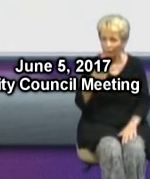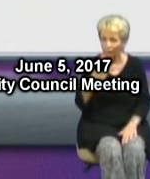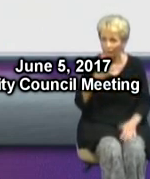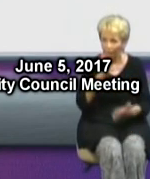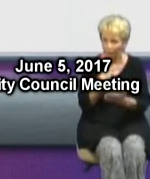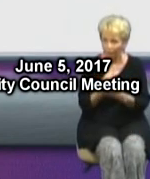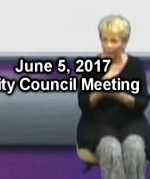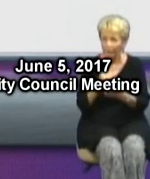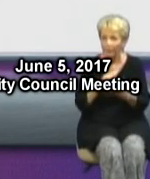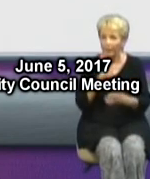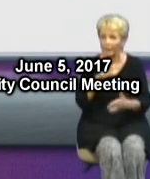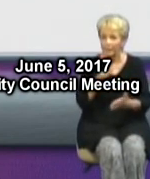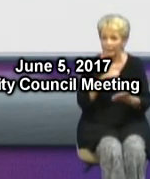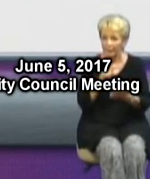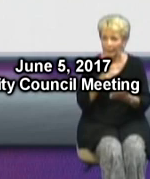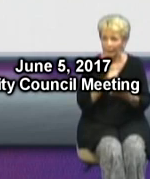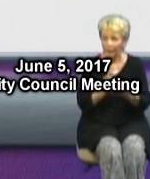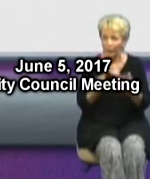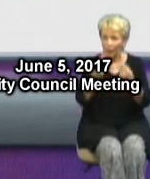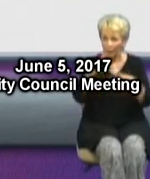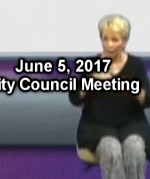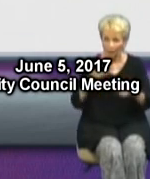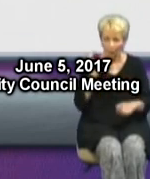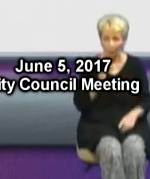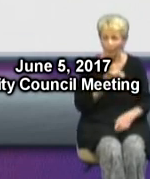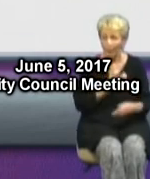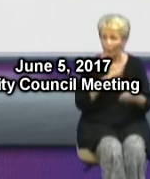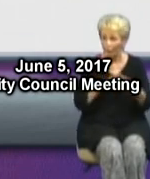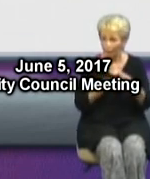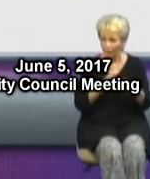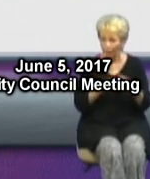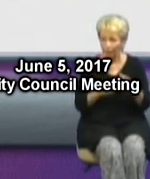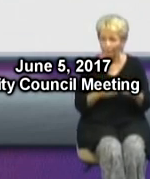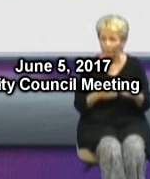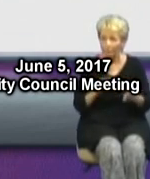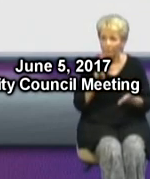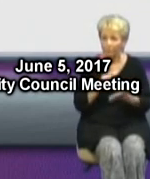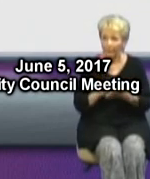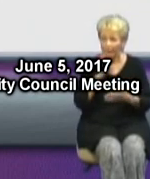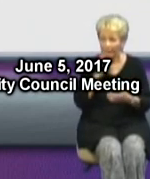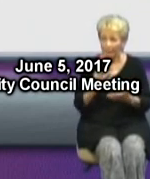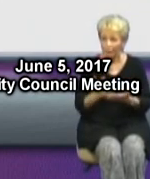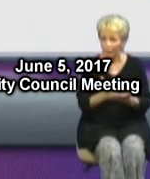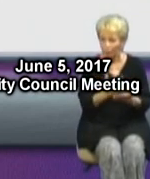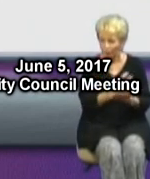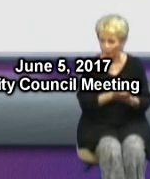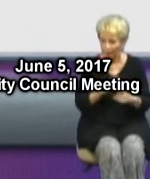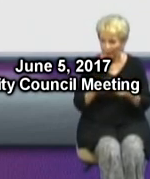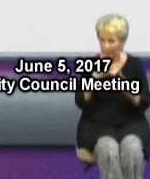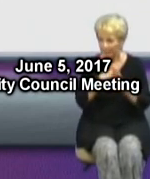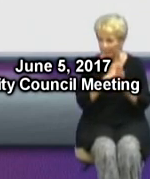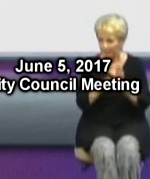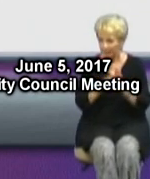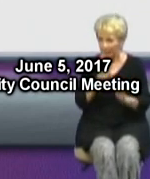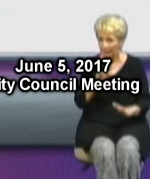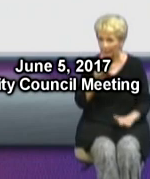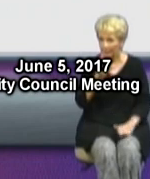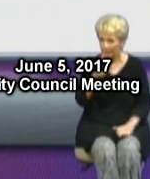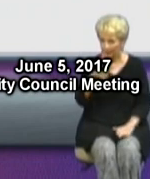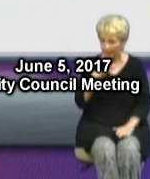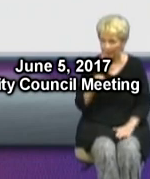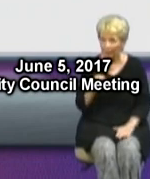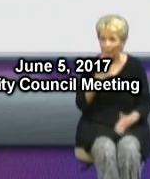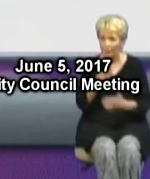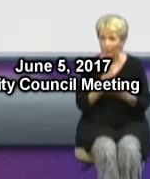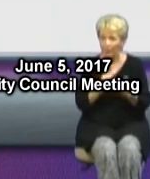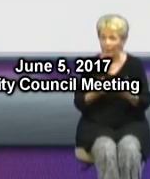sales tax is the money that comes back to our community that is generated as statewide sales occur. And some